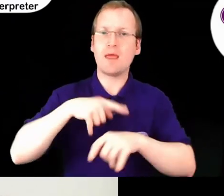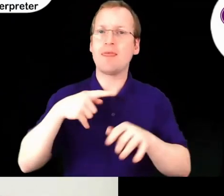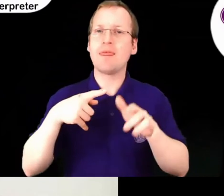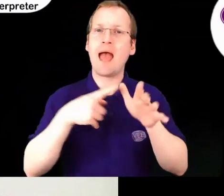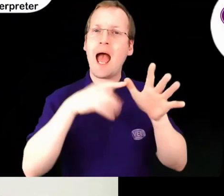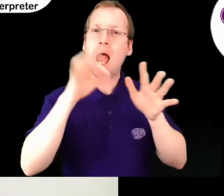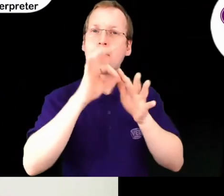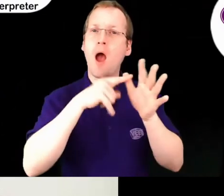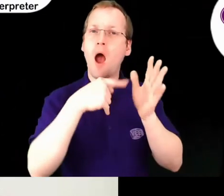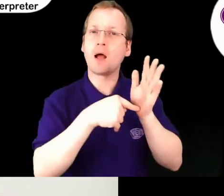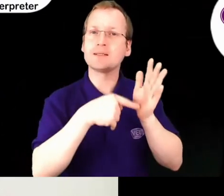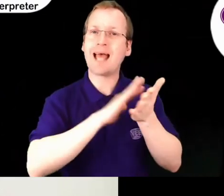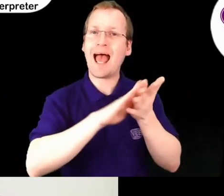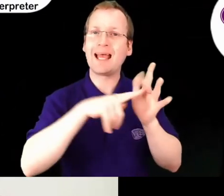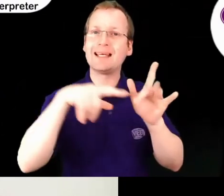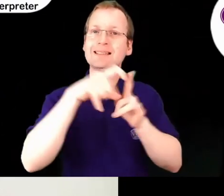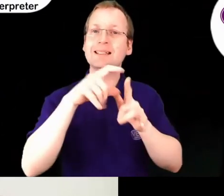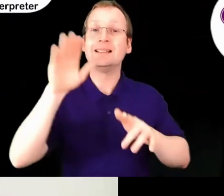Africa.